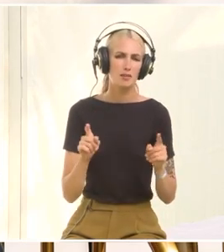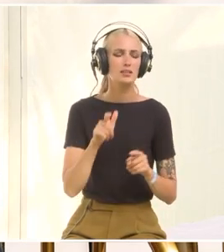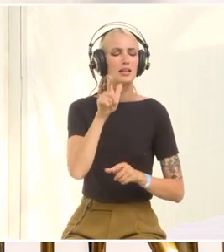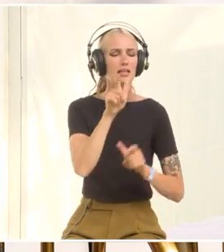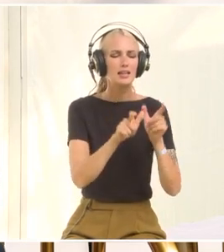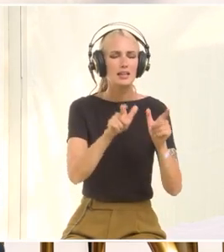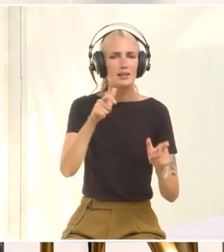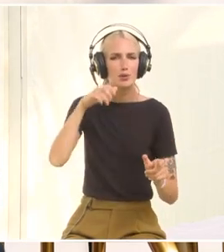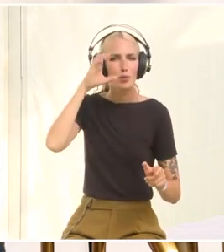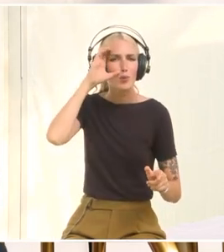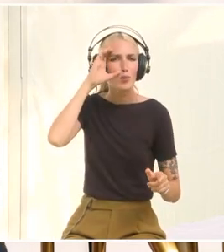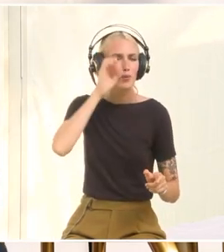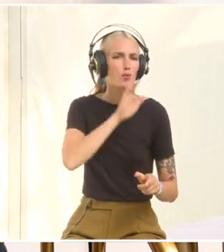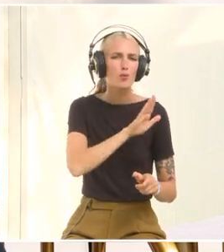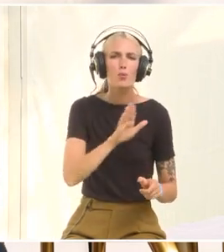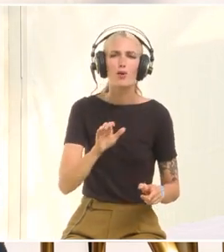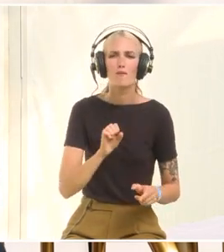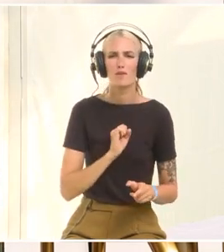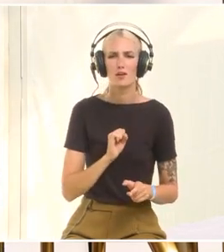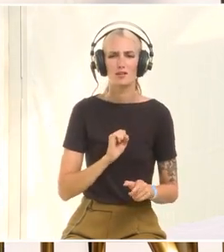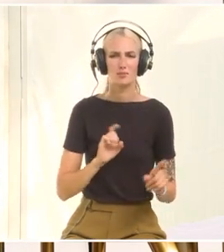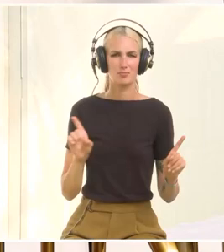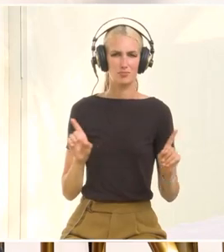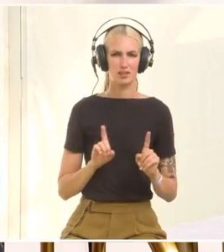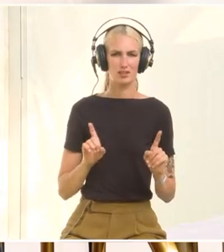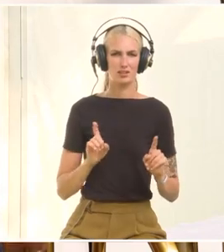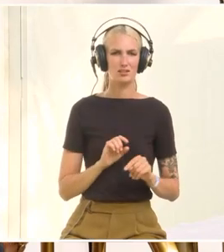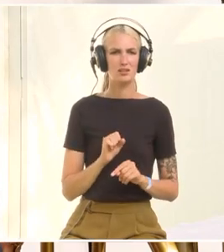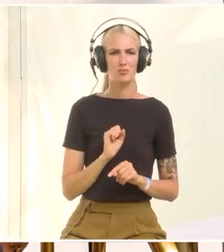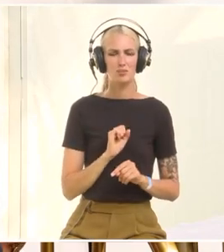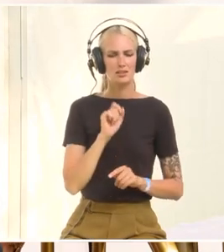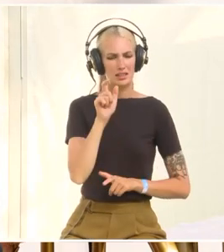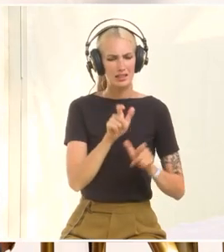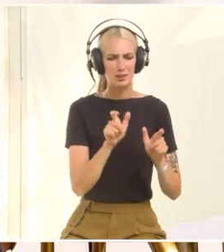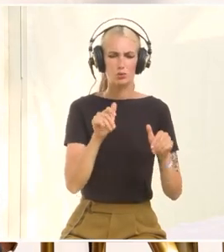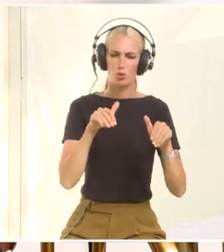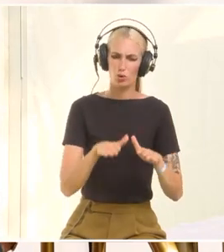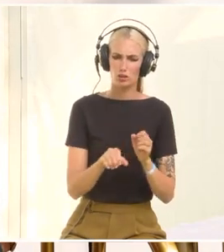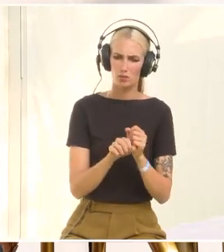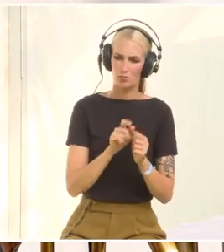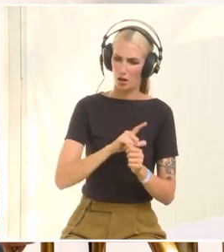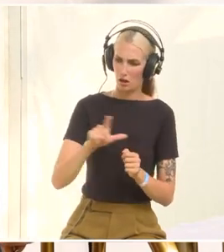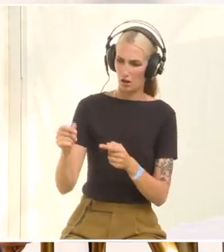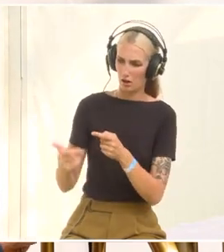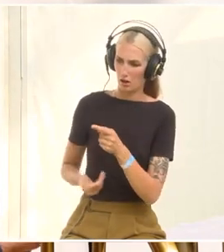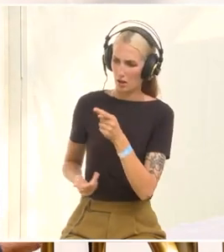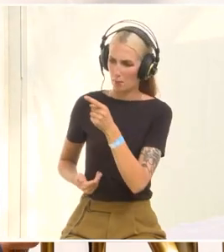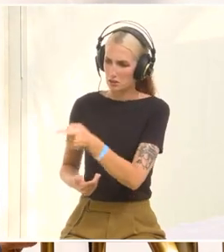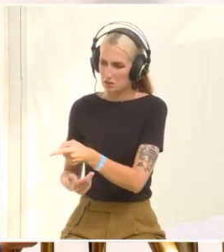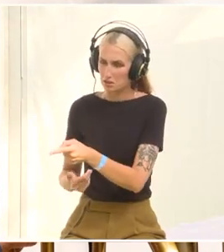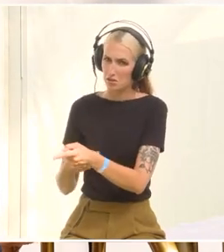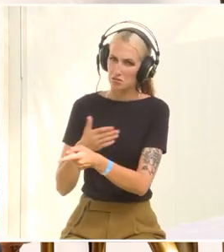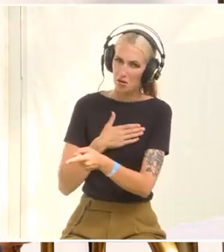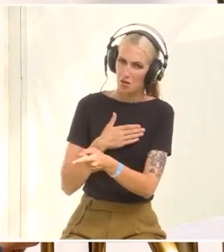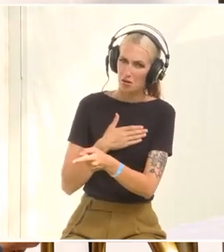mean, what they want. Because, you know, people make their decision, whether I go to live there, what I want, I'm happy there.